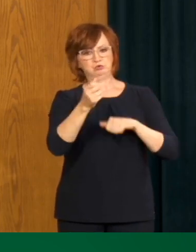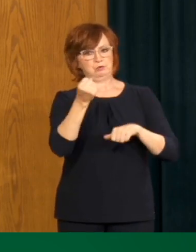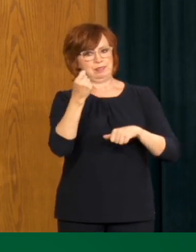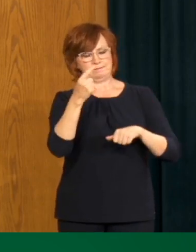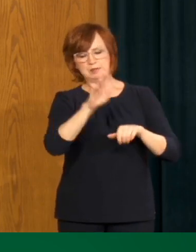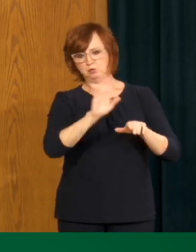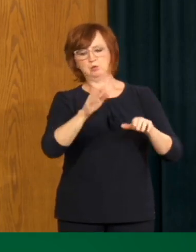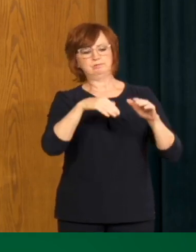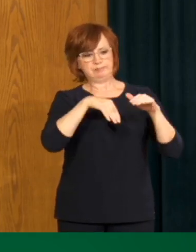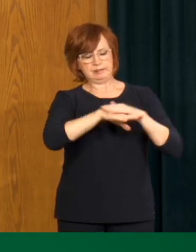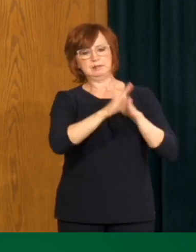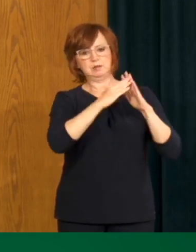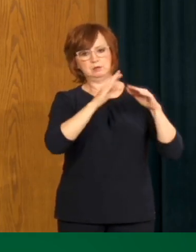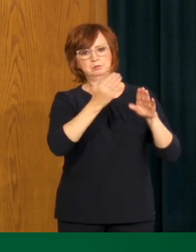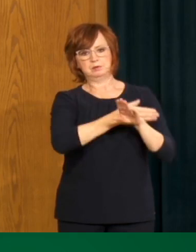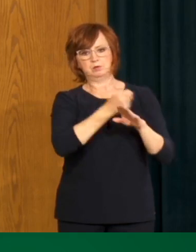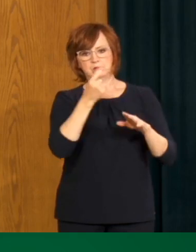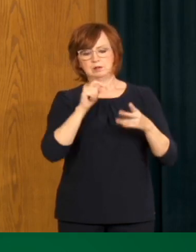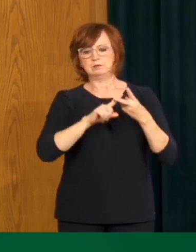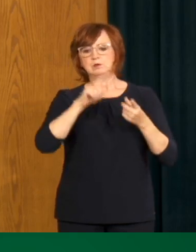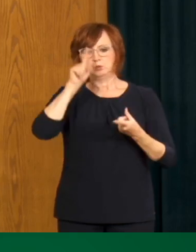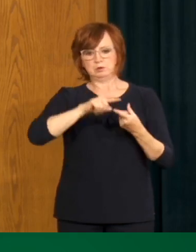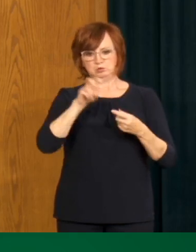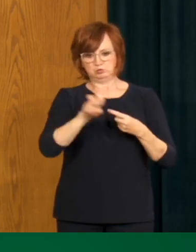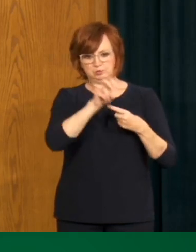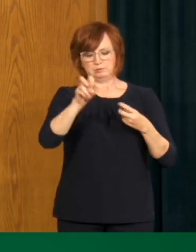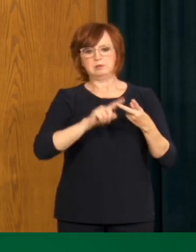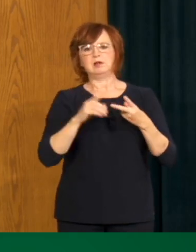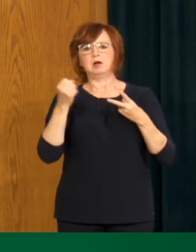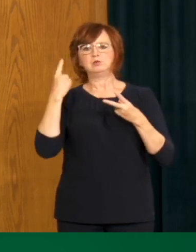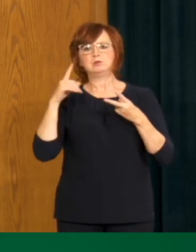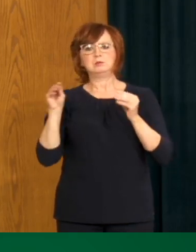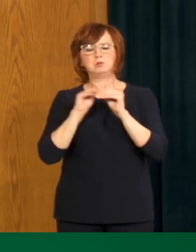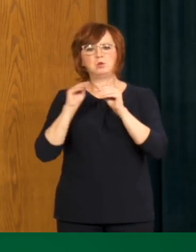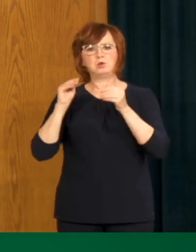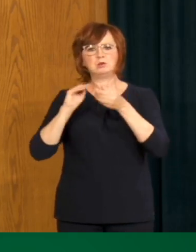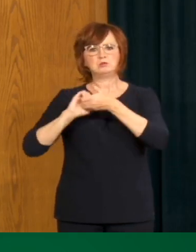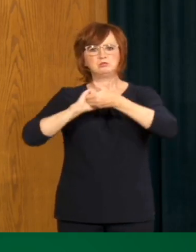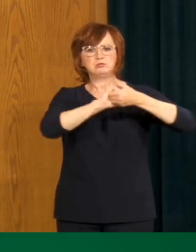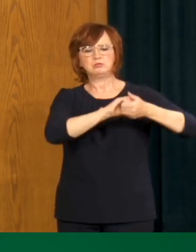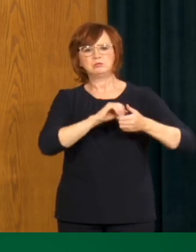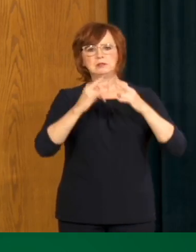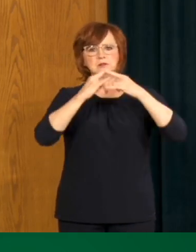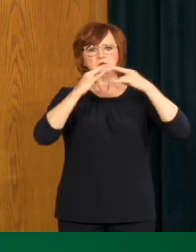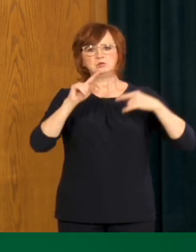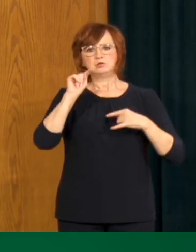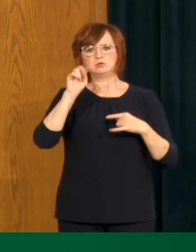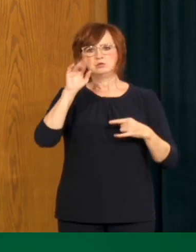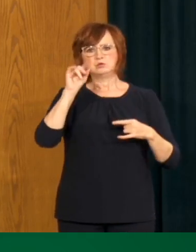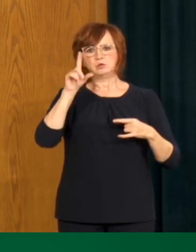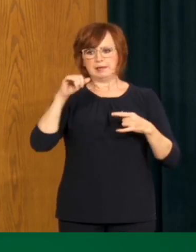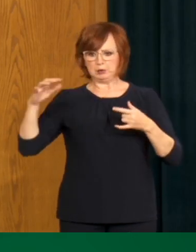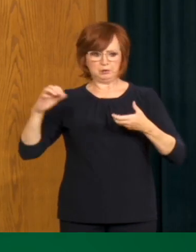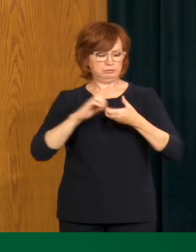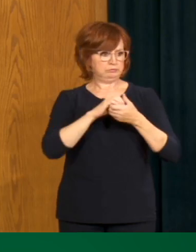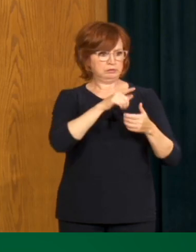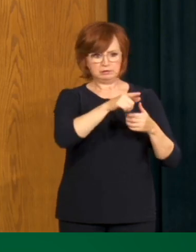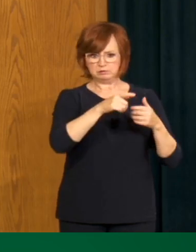travel. Also, trailers have been provided to the community for anyone who's having difficulty in